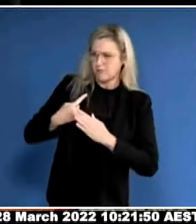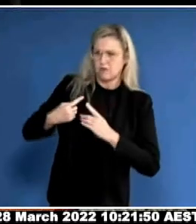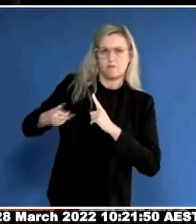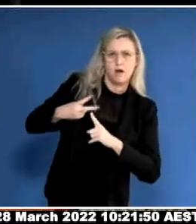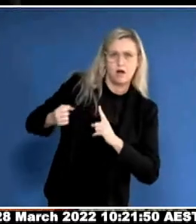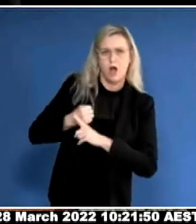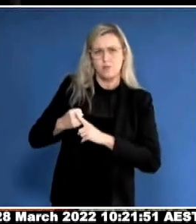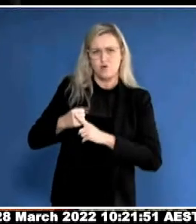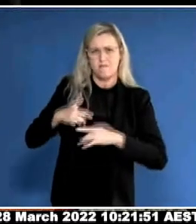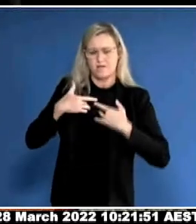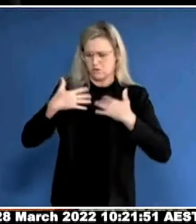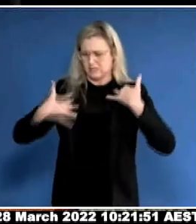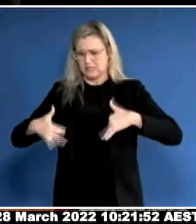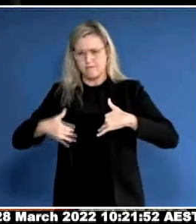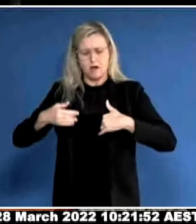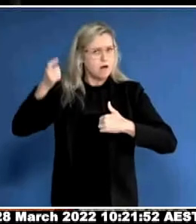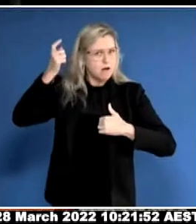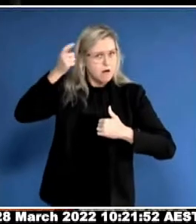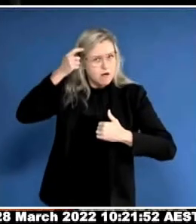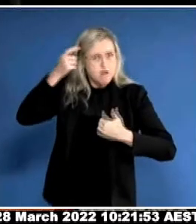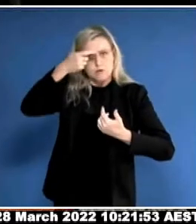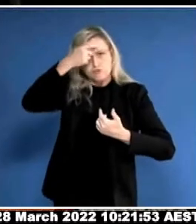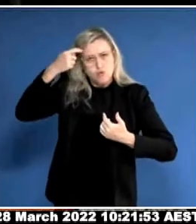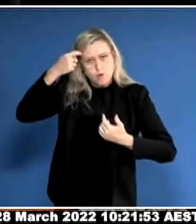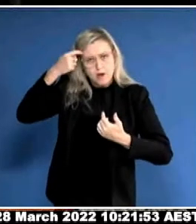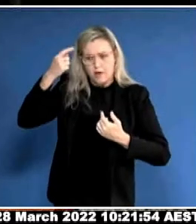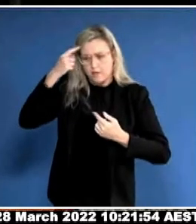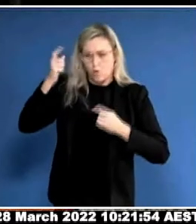accommodation settings and to trust people of a different gender.